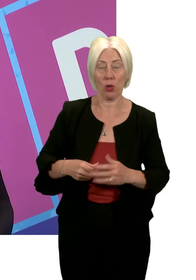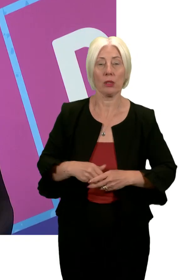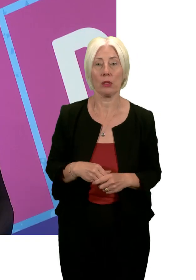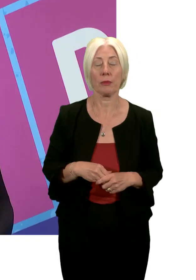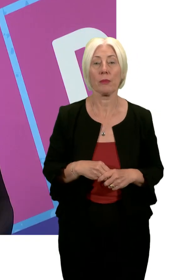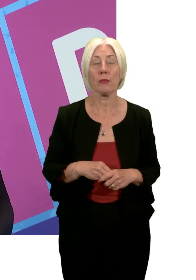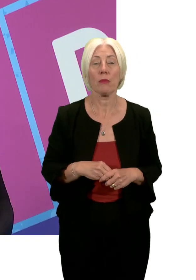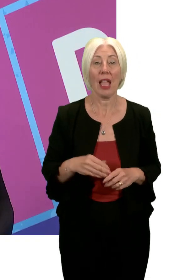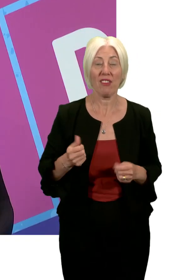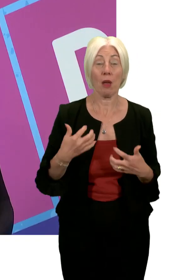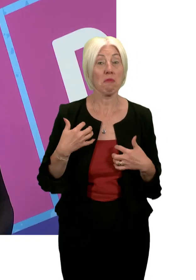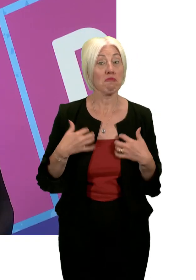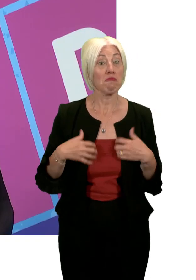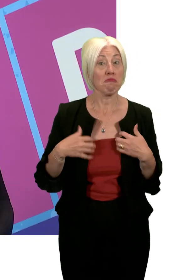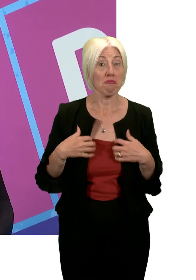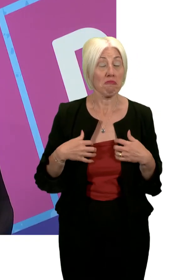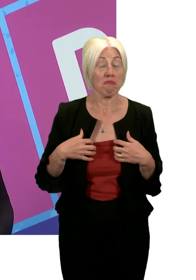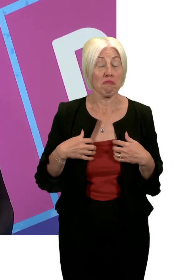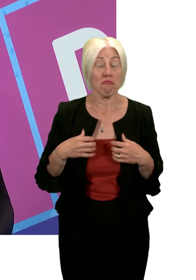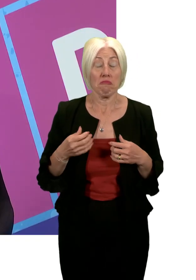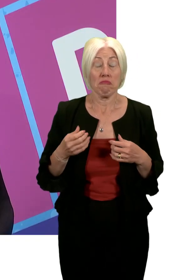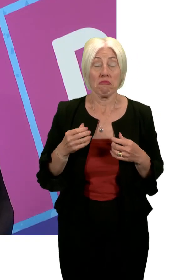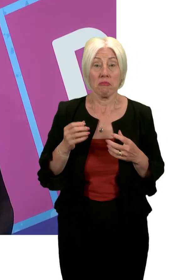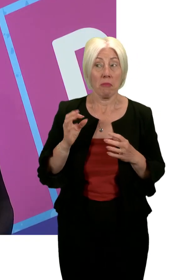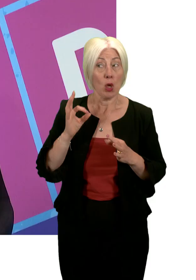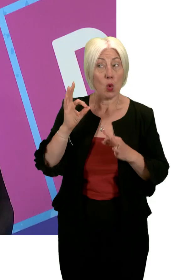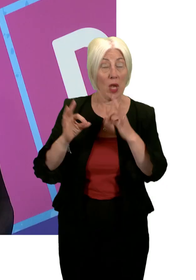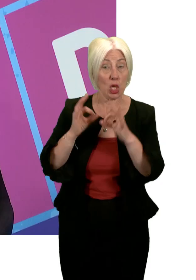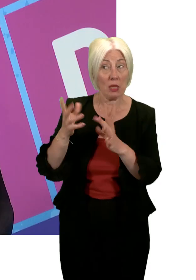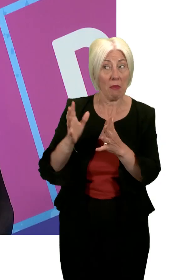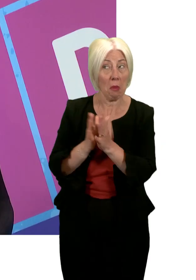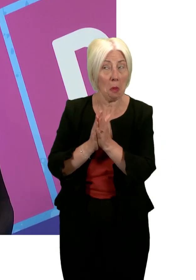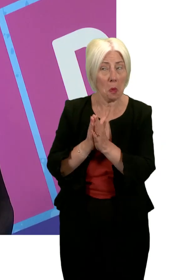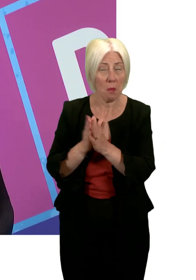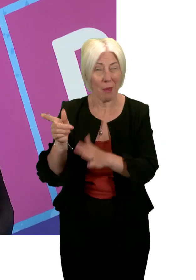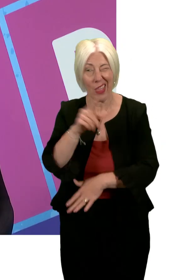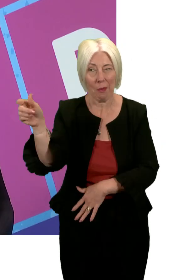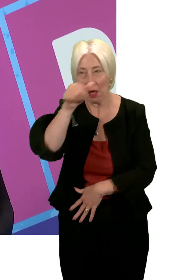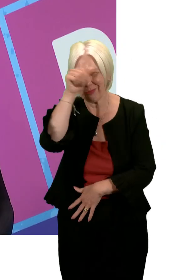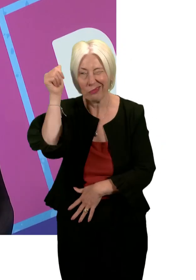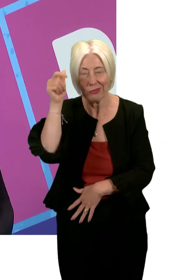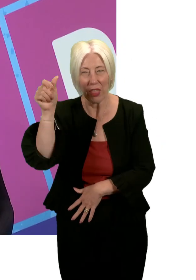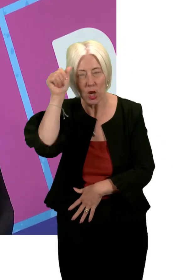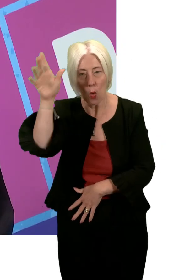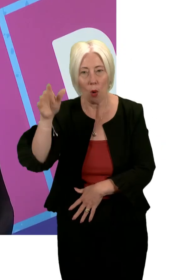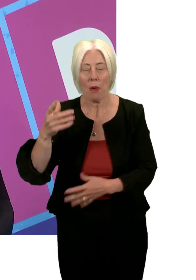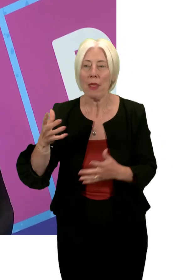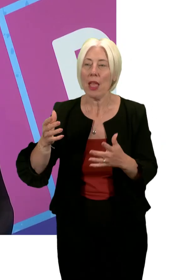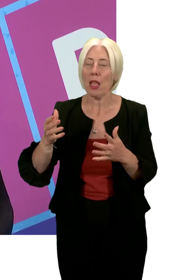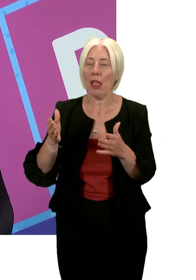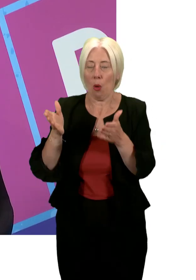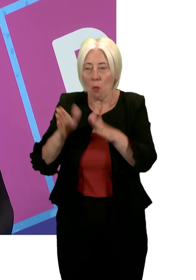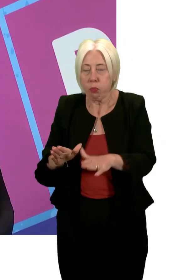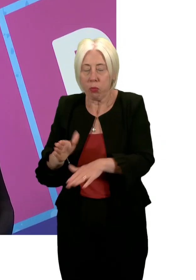interesting questions that some of our panellists may be absolutely expert in when it comes to weight loss